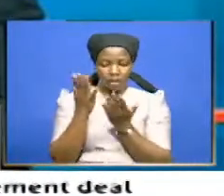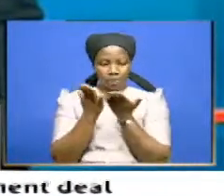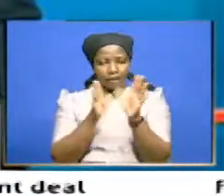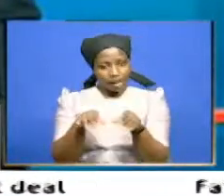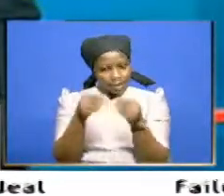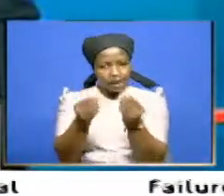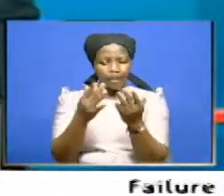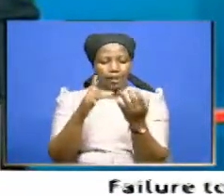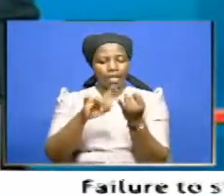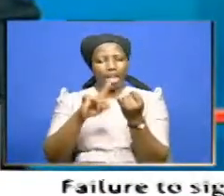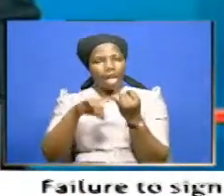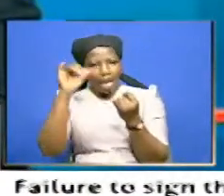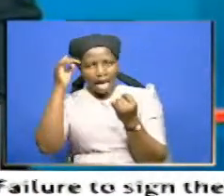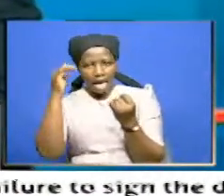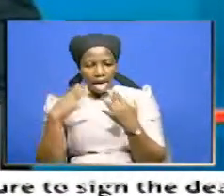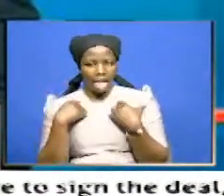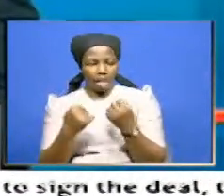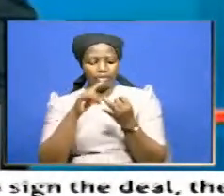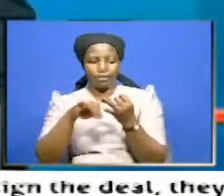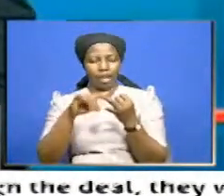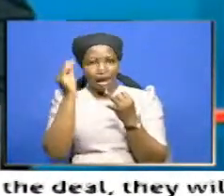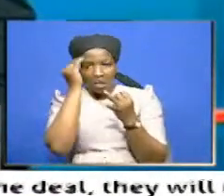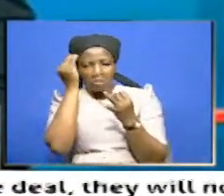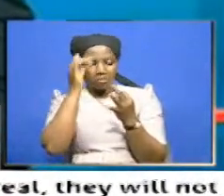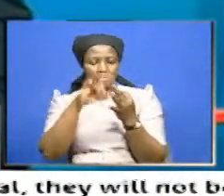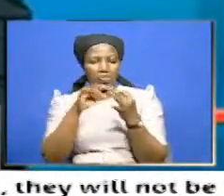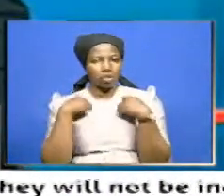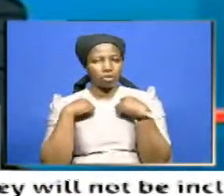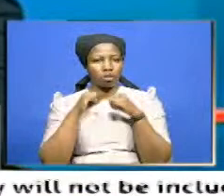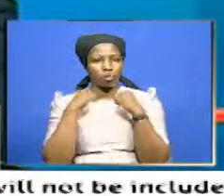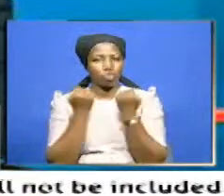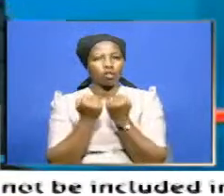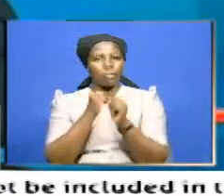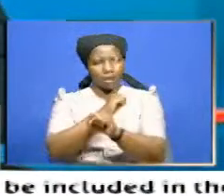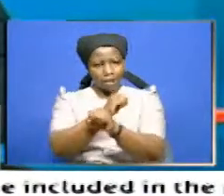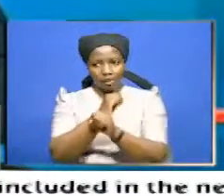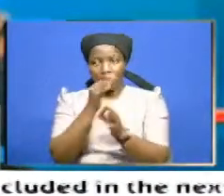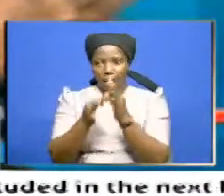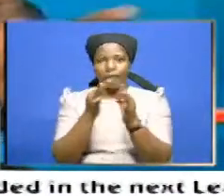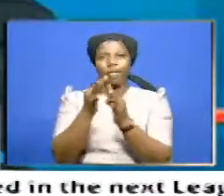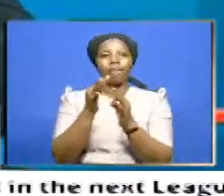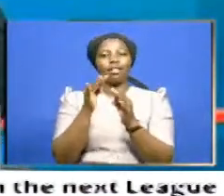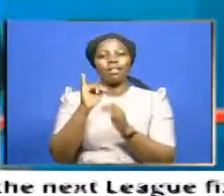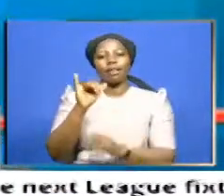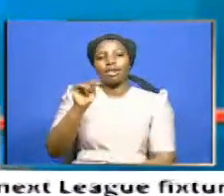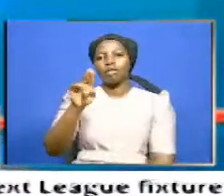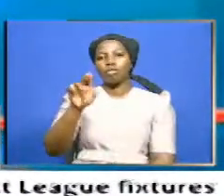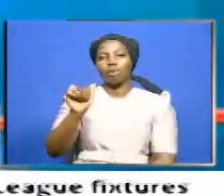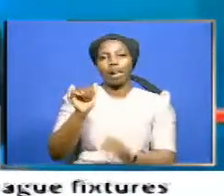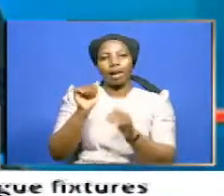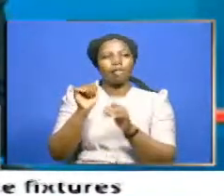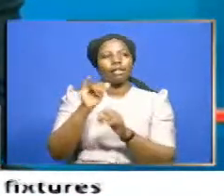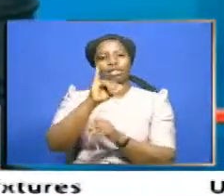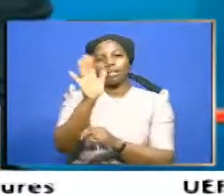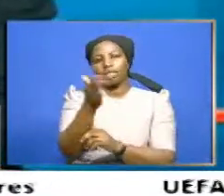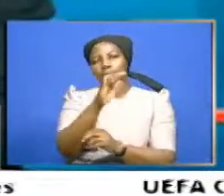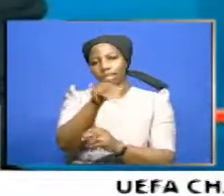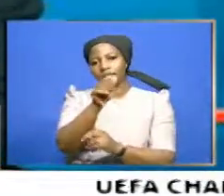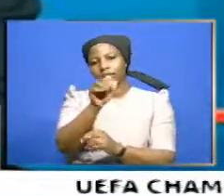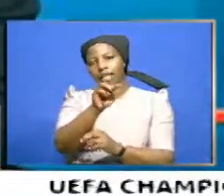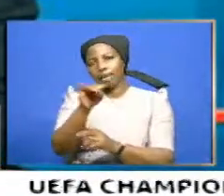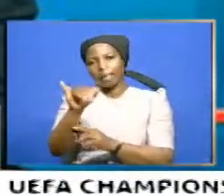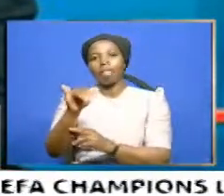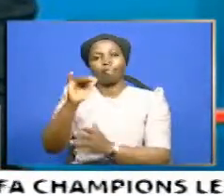or in education or social protection, if the Inua Jamii program was scaled to scale and all resources channeled there from regardless